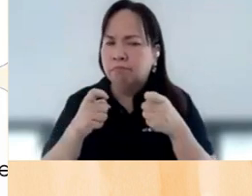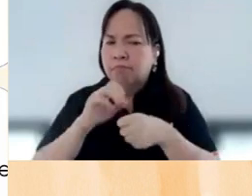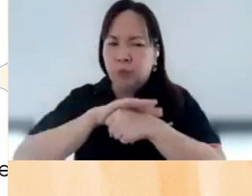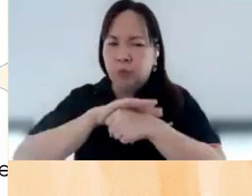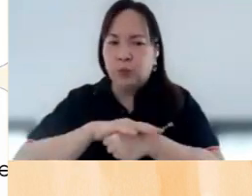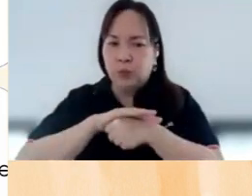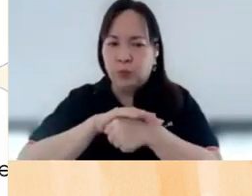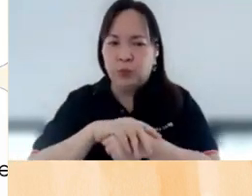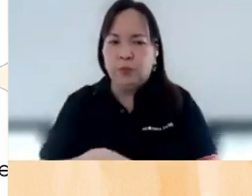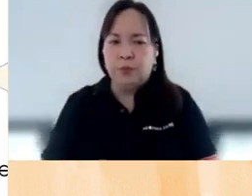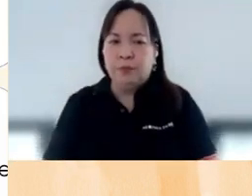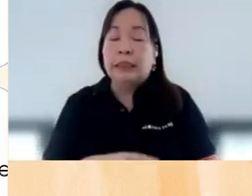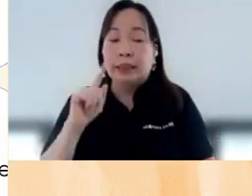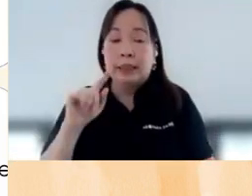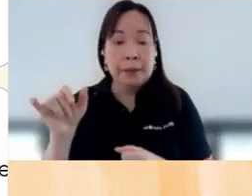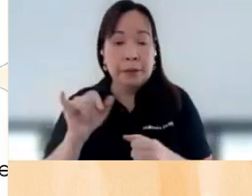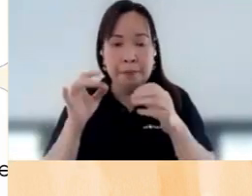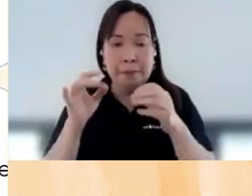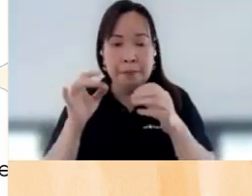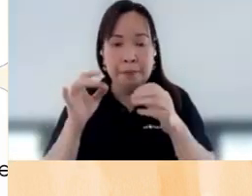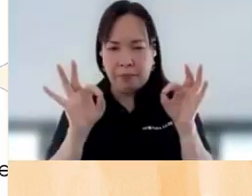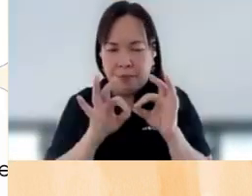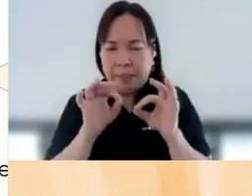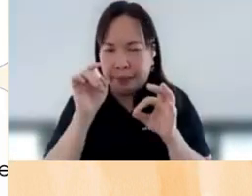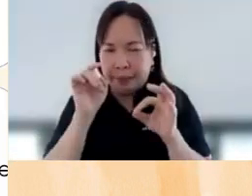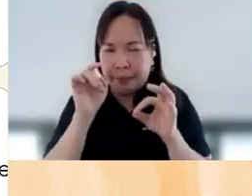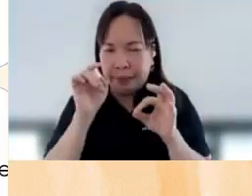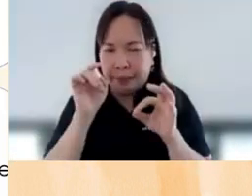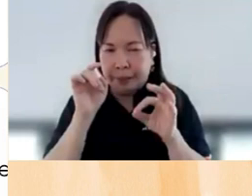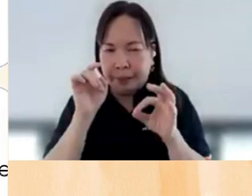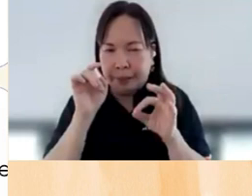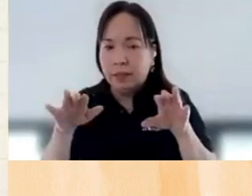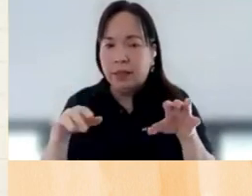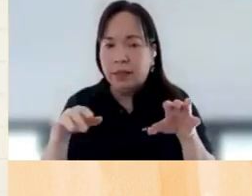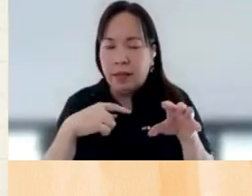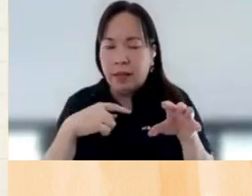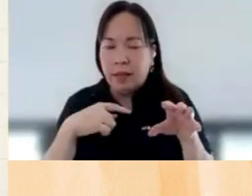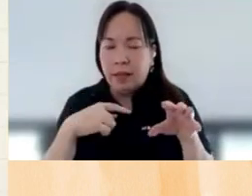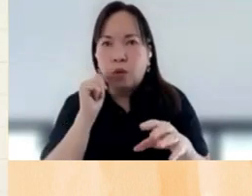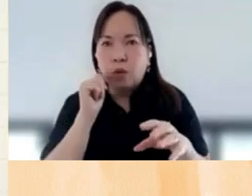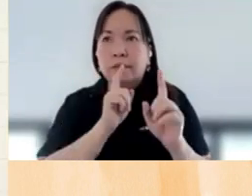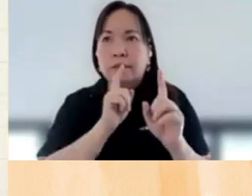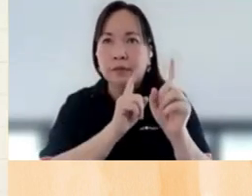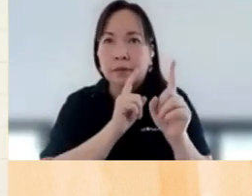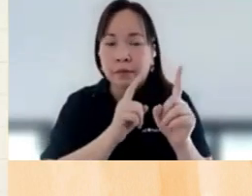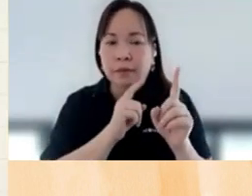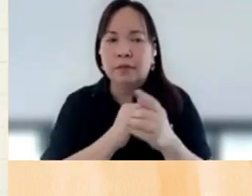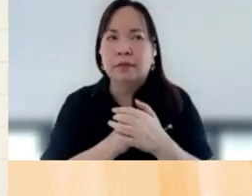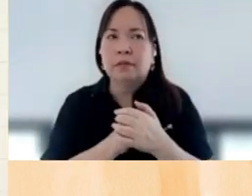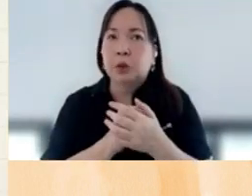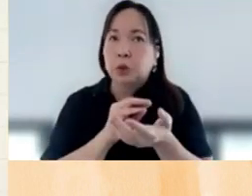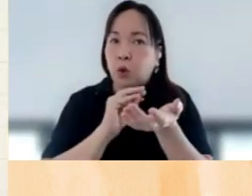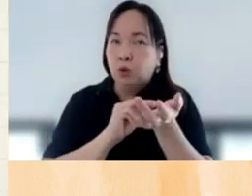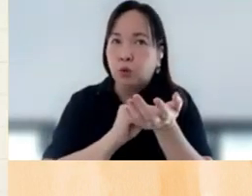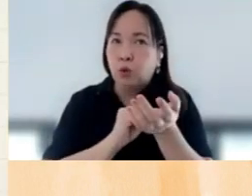is seen regularly for the well visits with their healthcare provider. So, how about